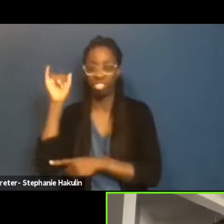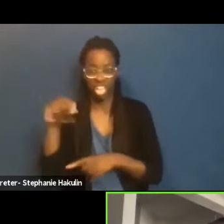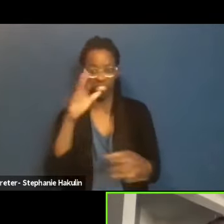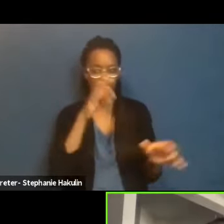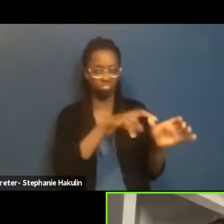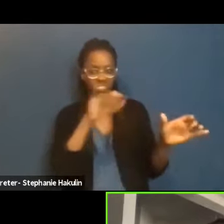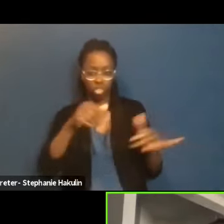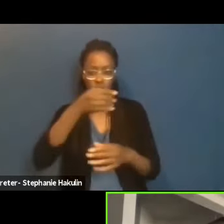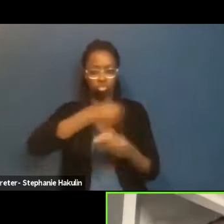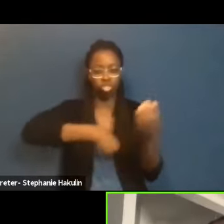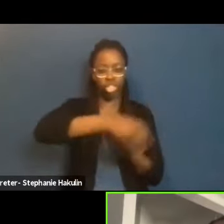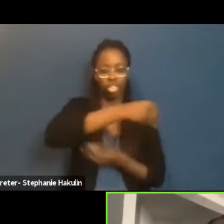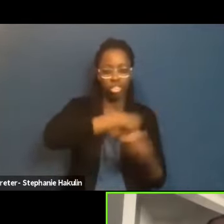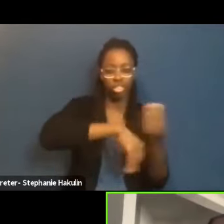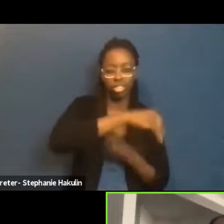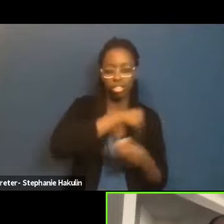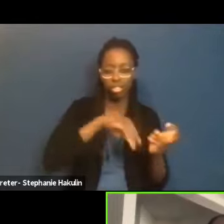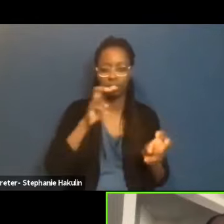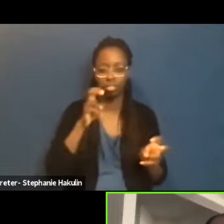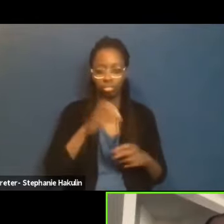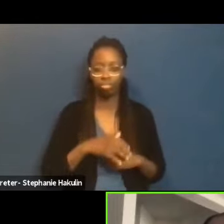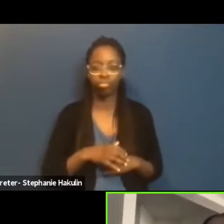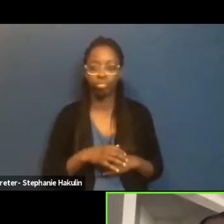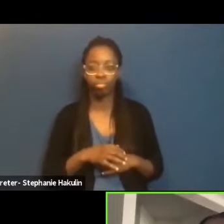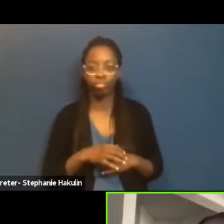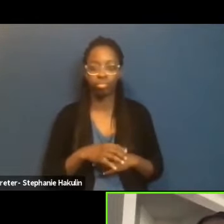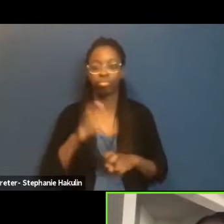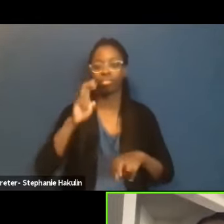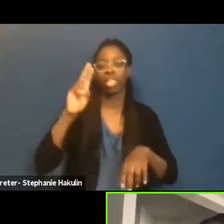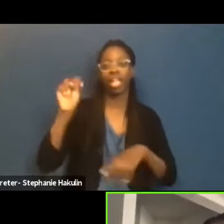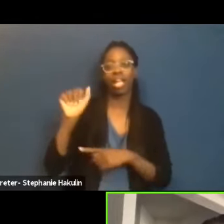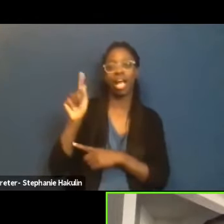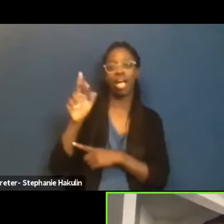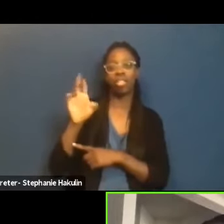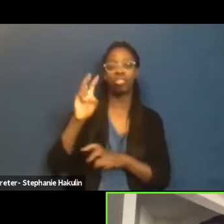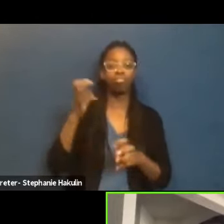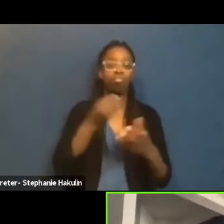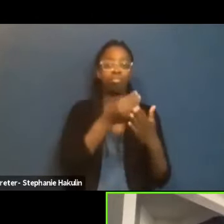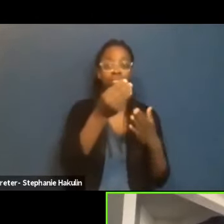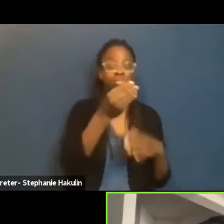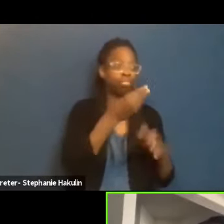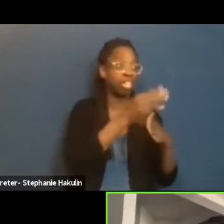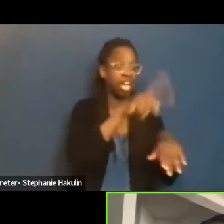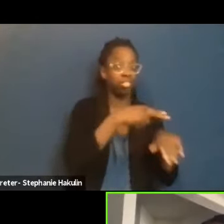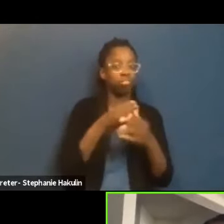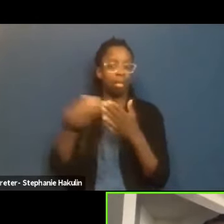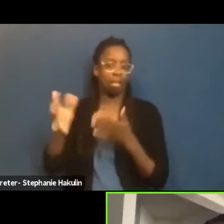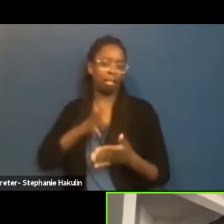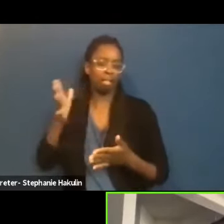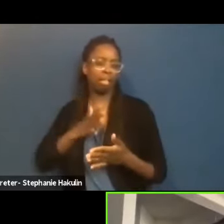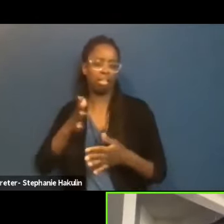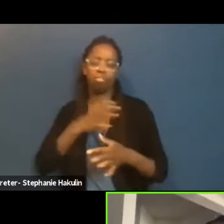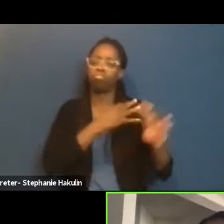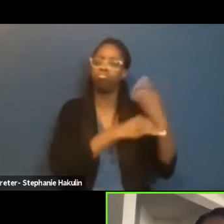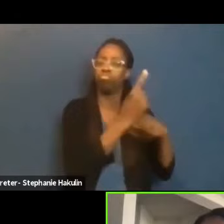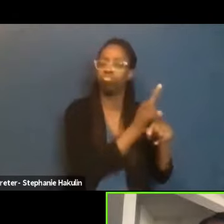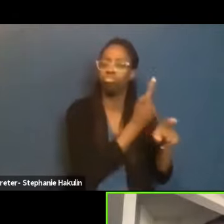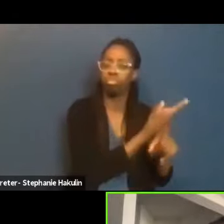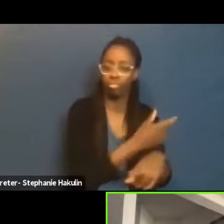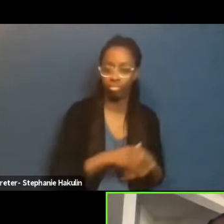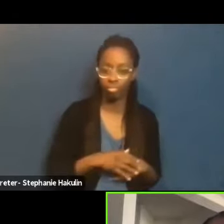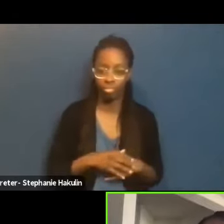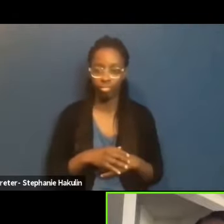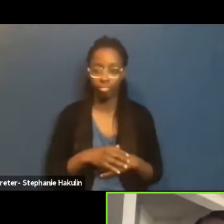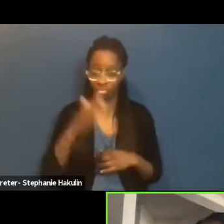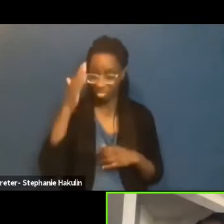Do you know how many kids at the protest had your sneakers on? None of them. Do you know how many of your songs were played